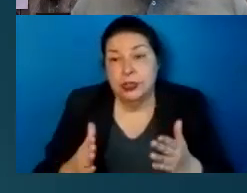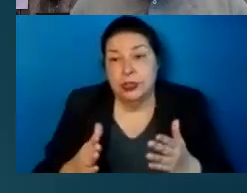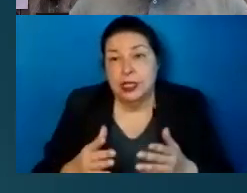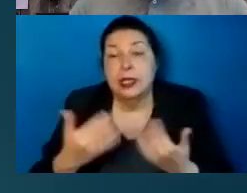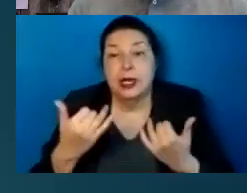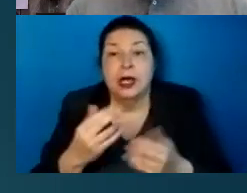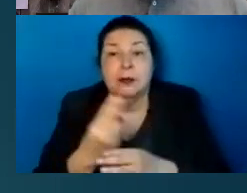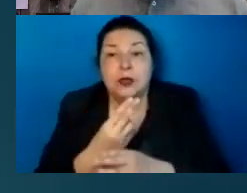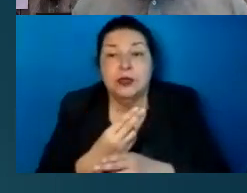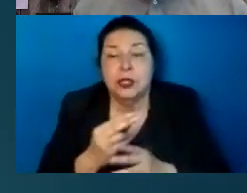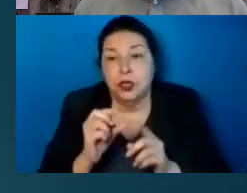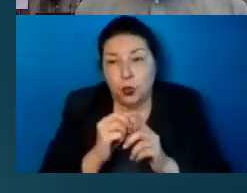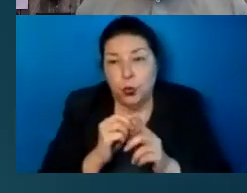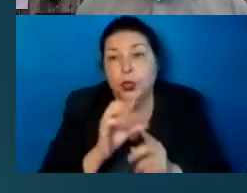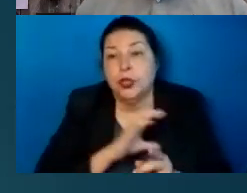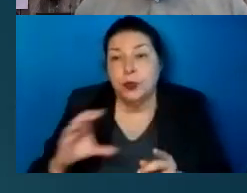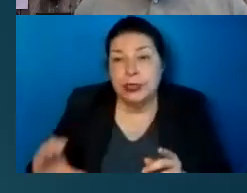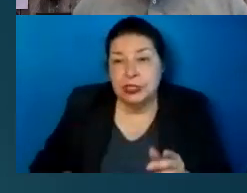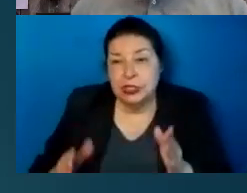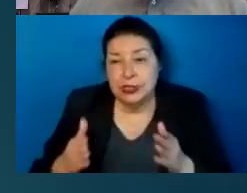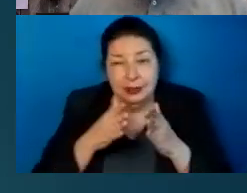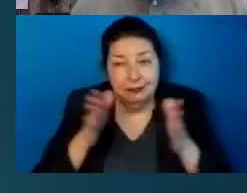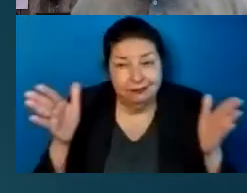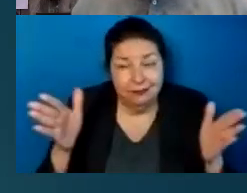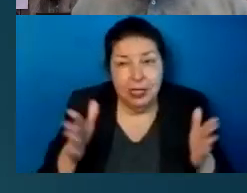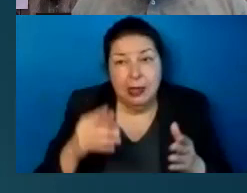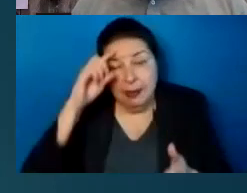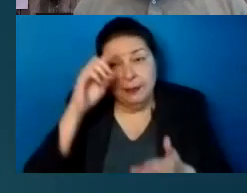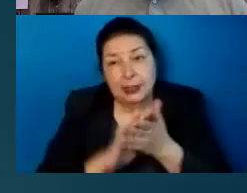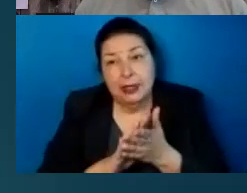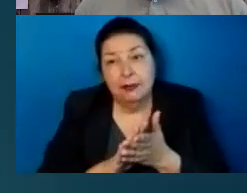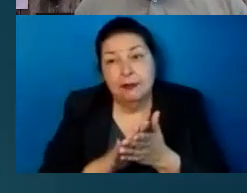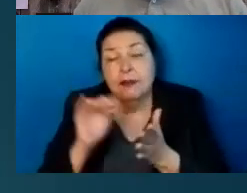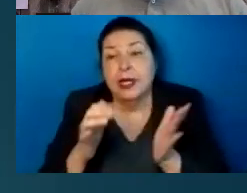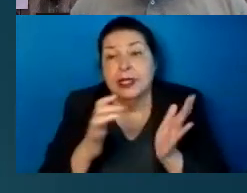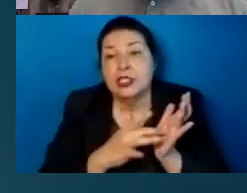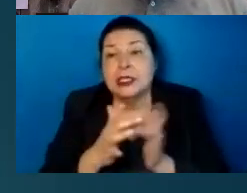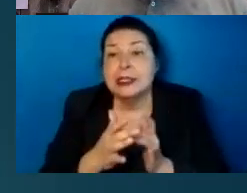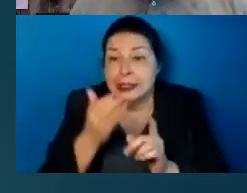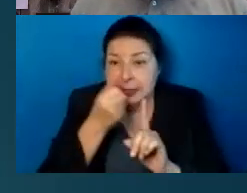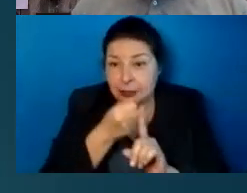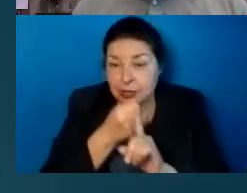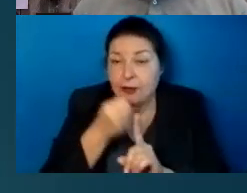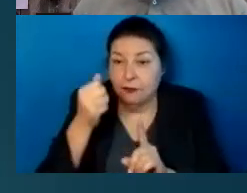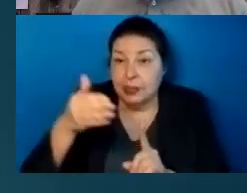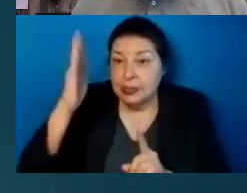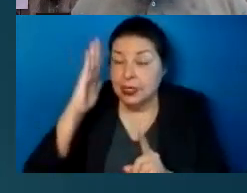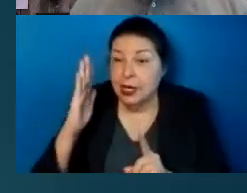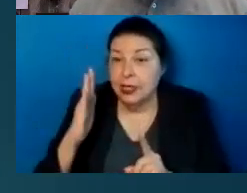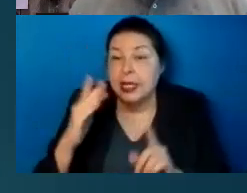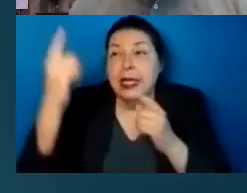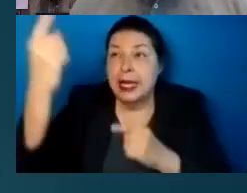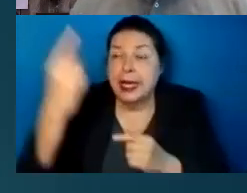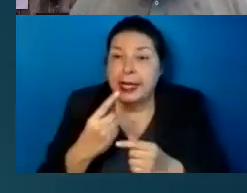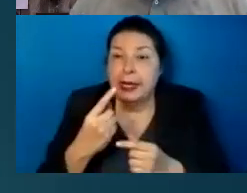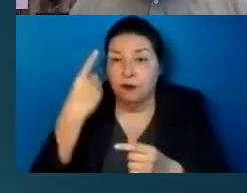Christendom, in a very broad brush here, believe that Jesus is God. He became man for the salvation of those who believe